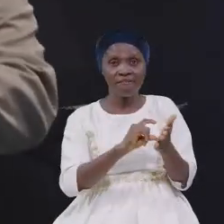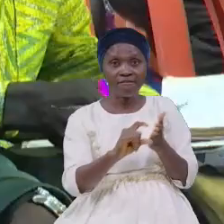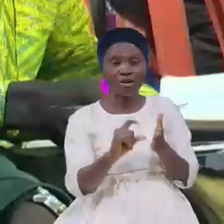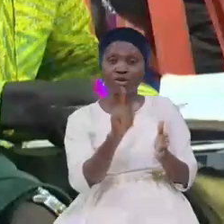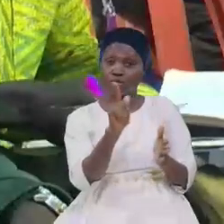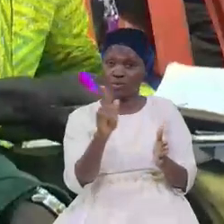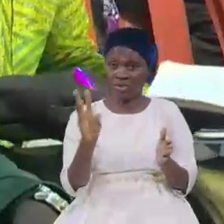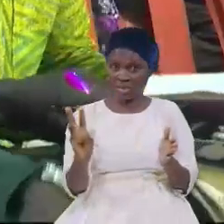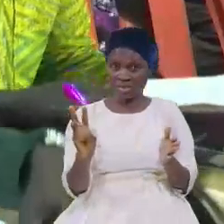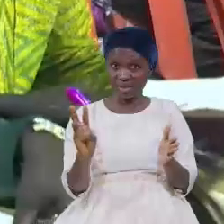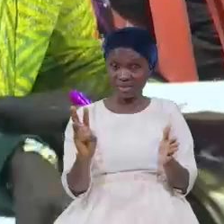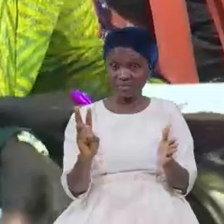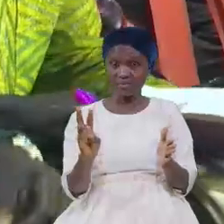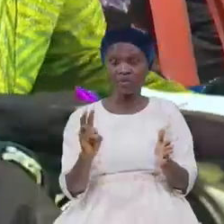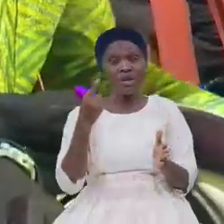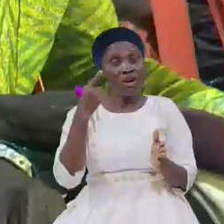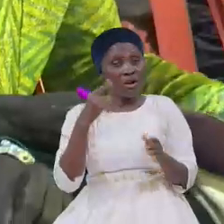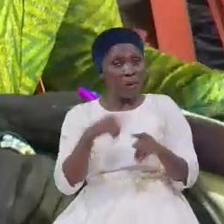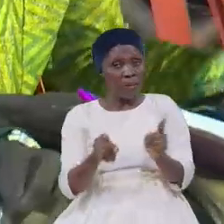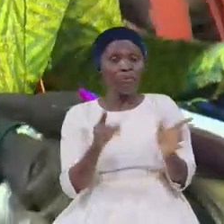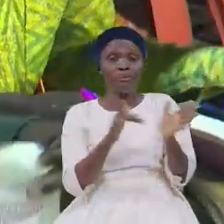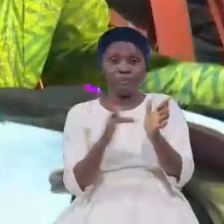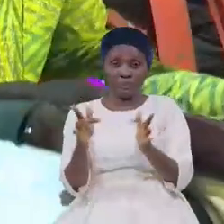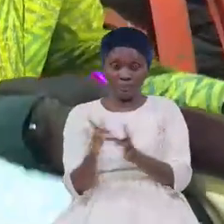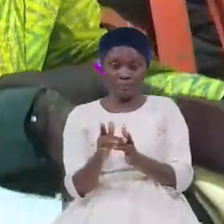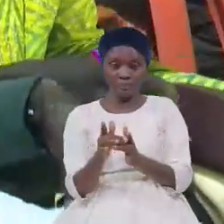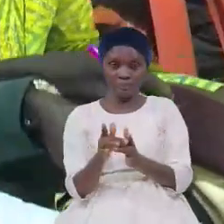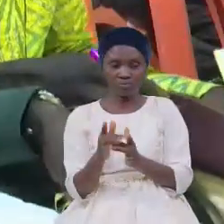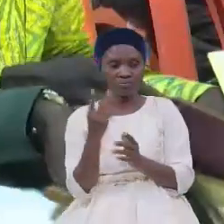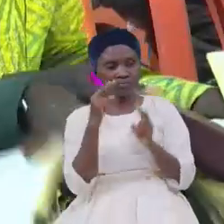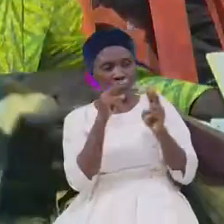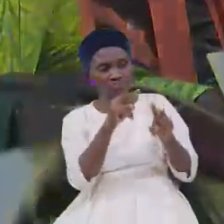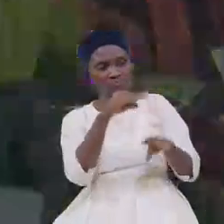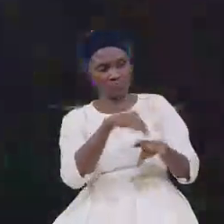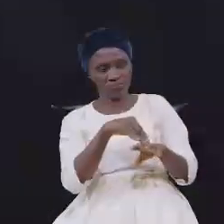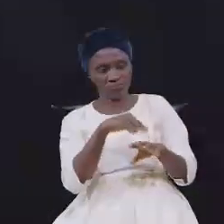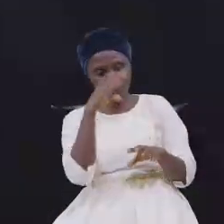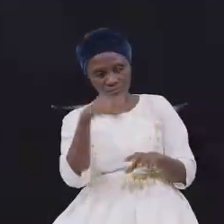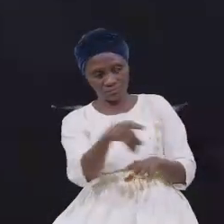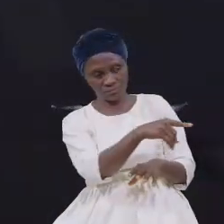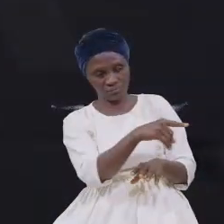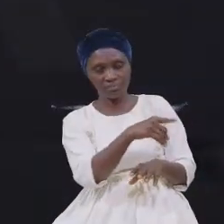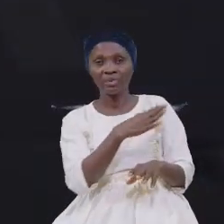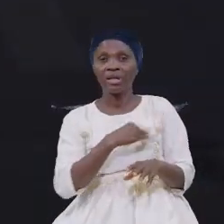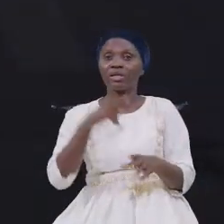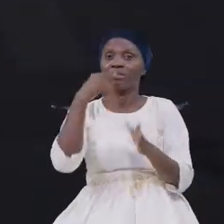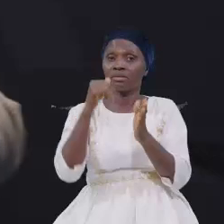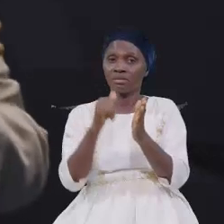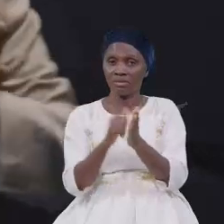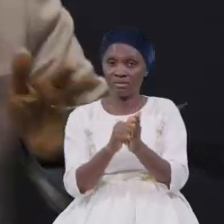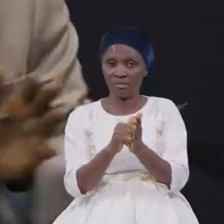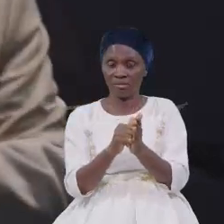verse 26, but Jesus beheld them and said unto them,